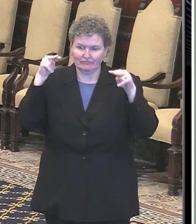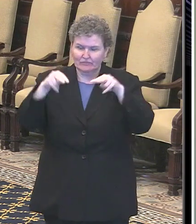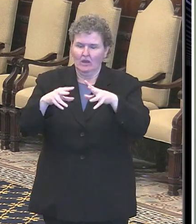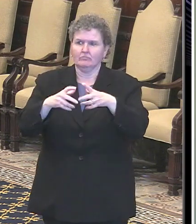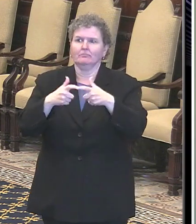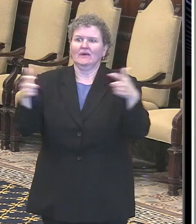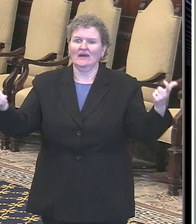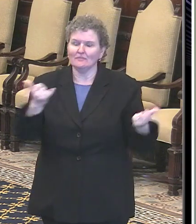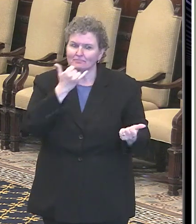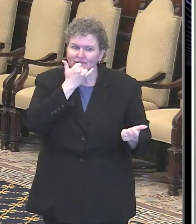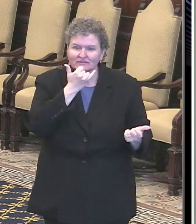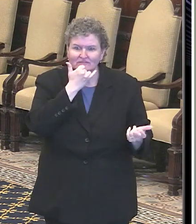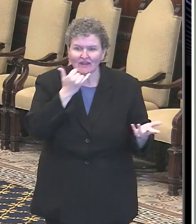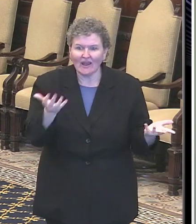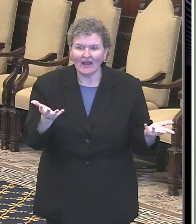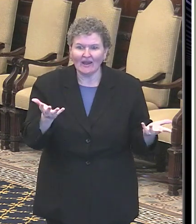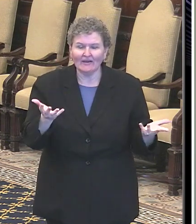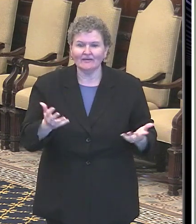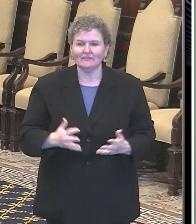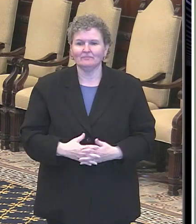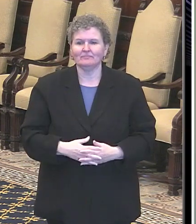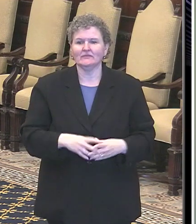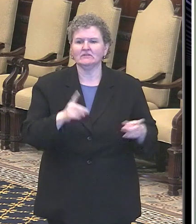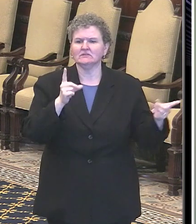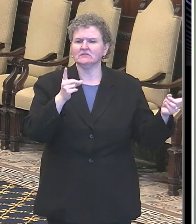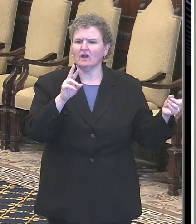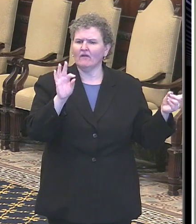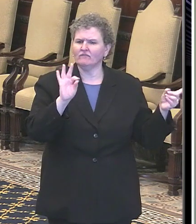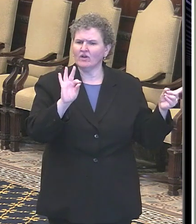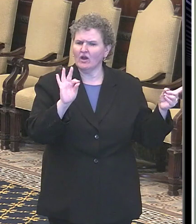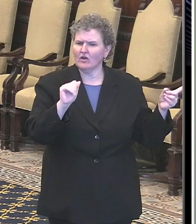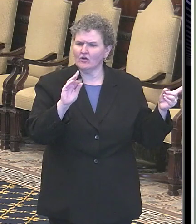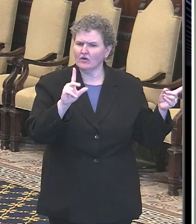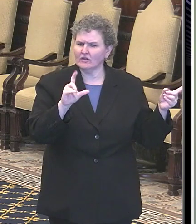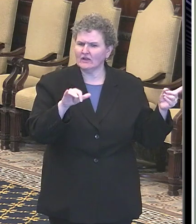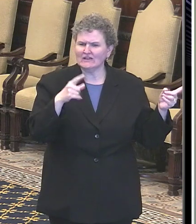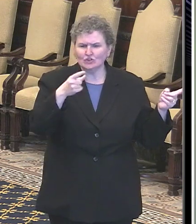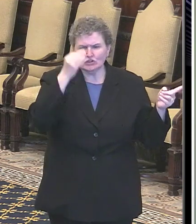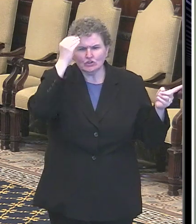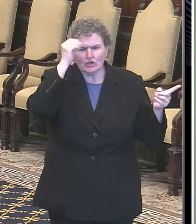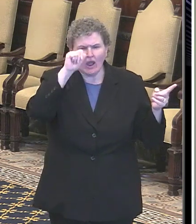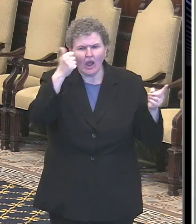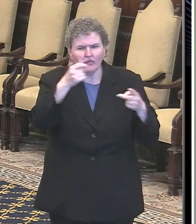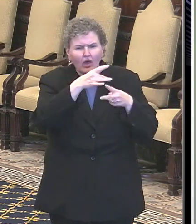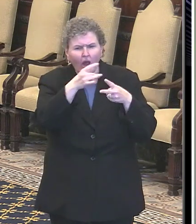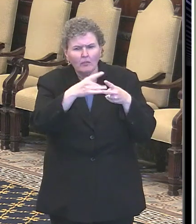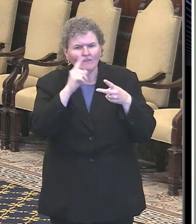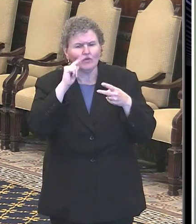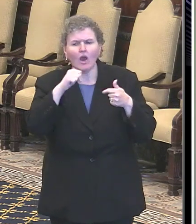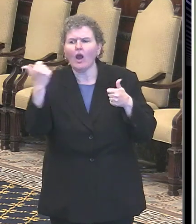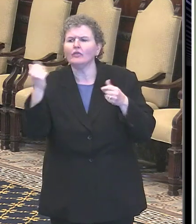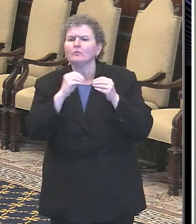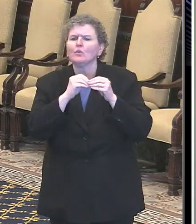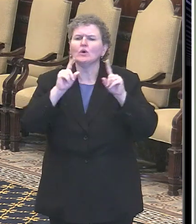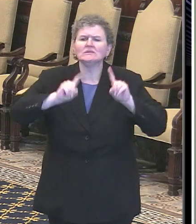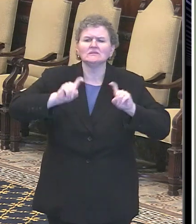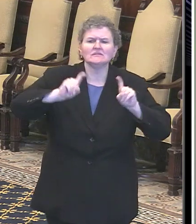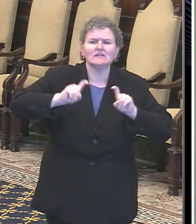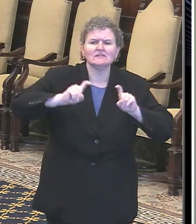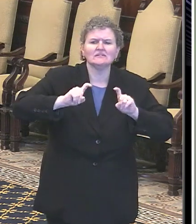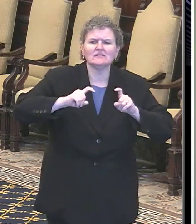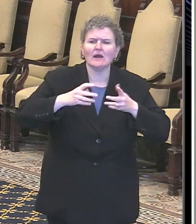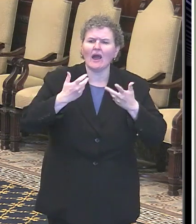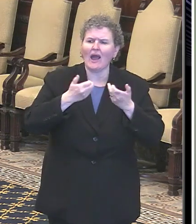guess, Dr. Farley. Have you considered any alternative methods of testing? I saw a report by Al Jazeera citing